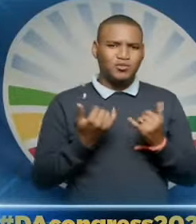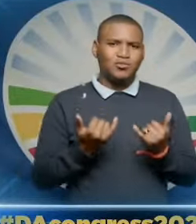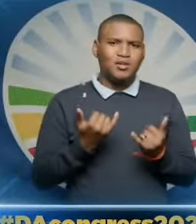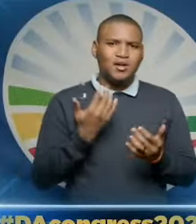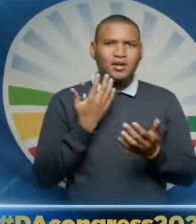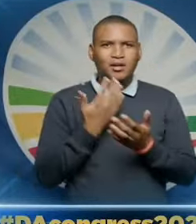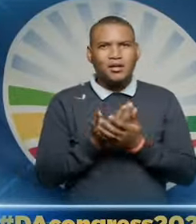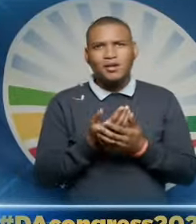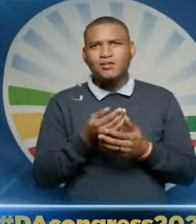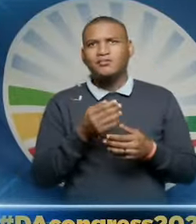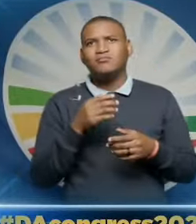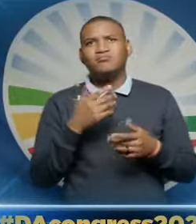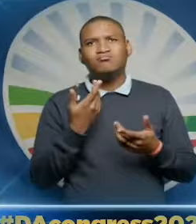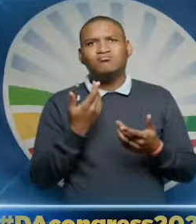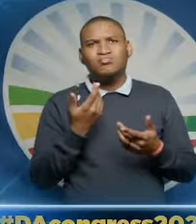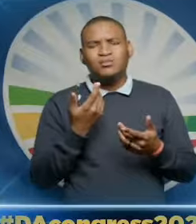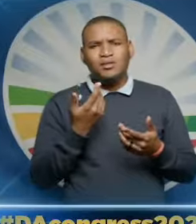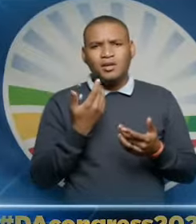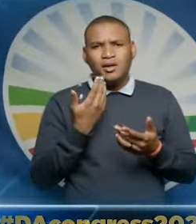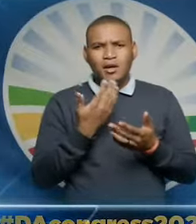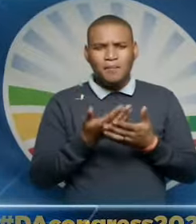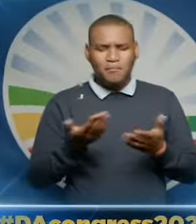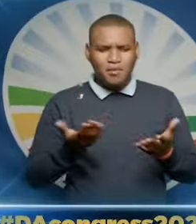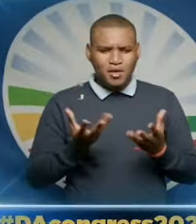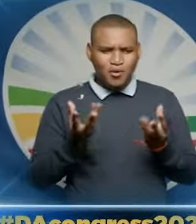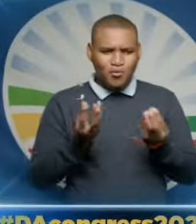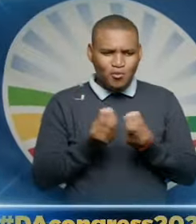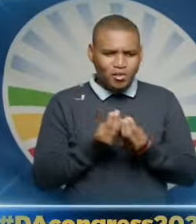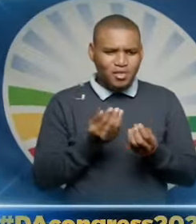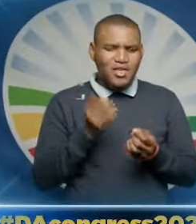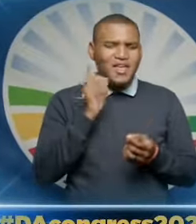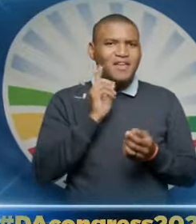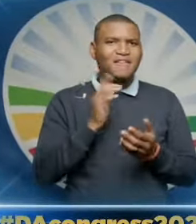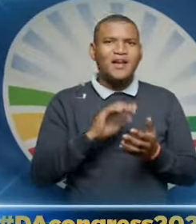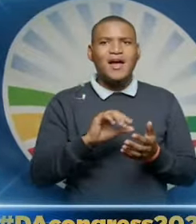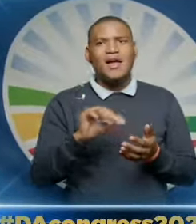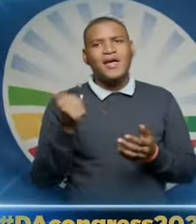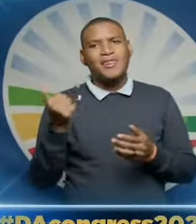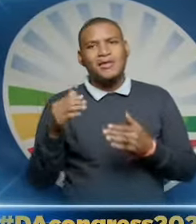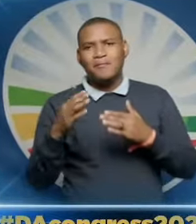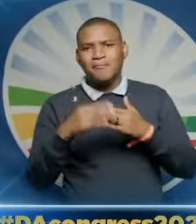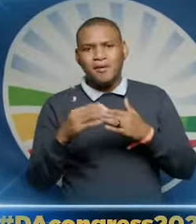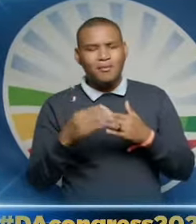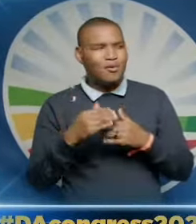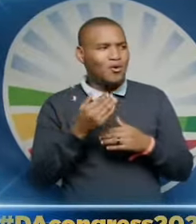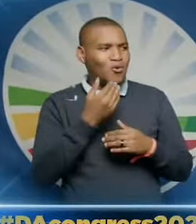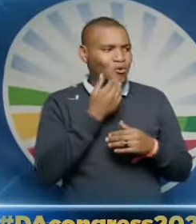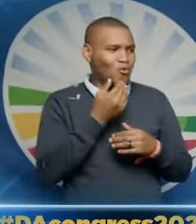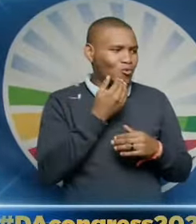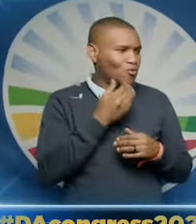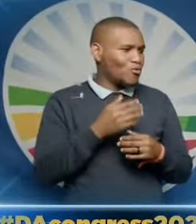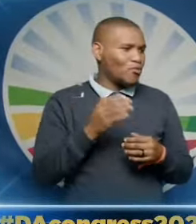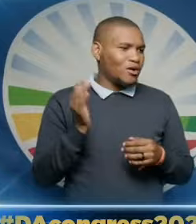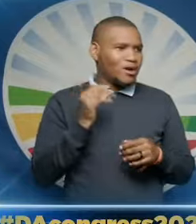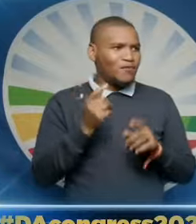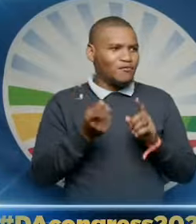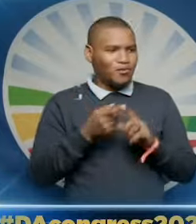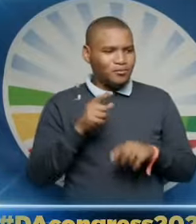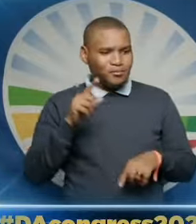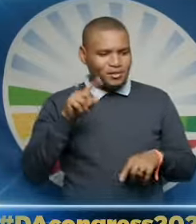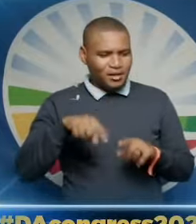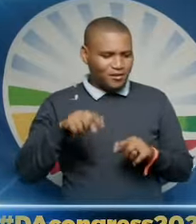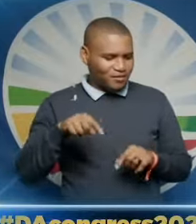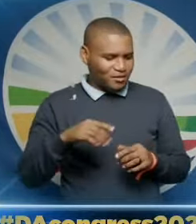all the way from the Western Cape, and I'm here with every other delegate who, all come from diverse parts of